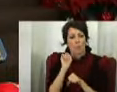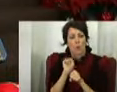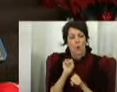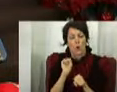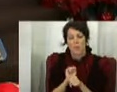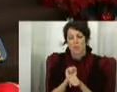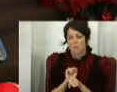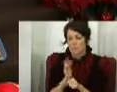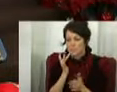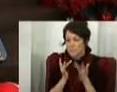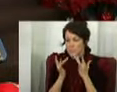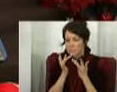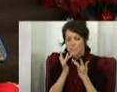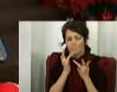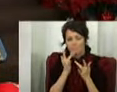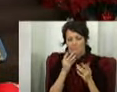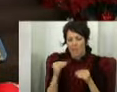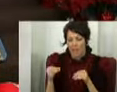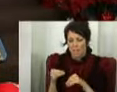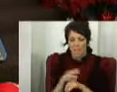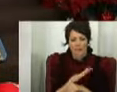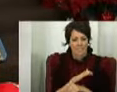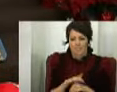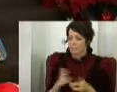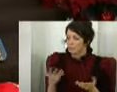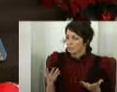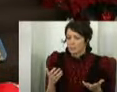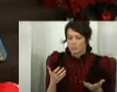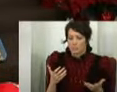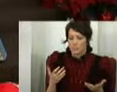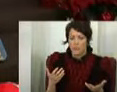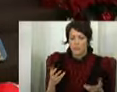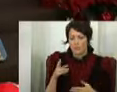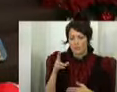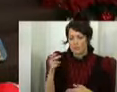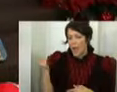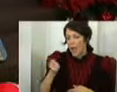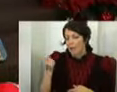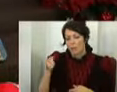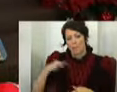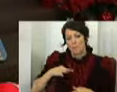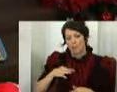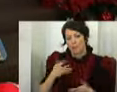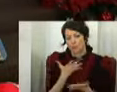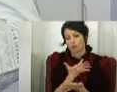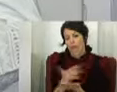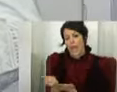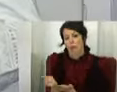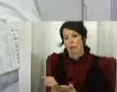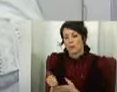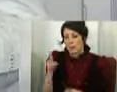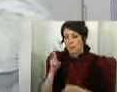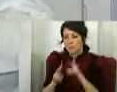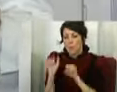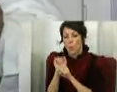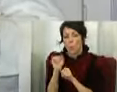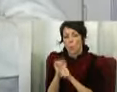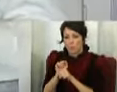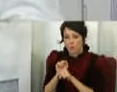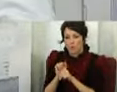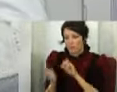be affected by the expiration of their unemployment benefits. Those who work in sweatshops